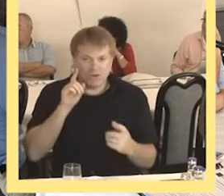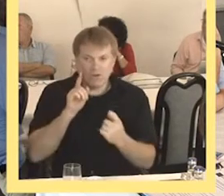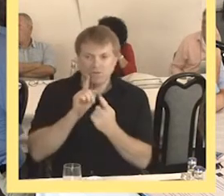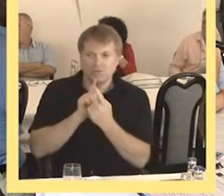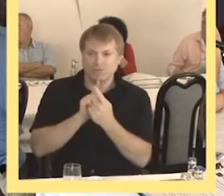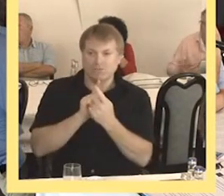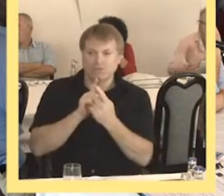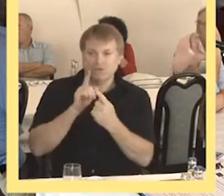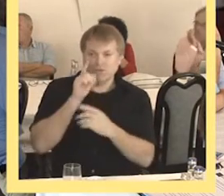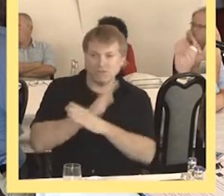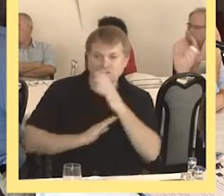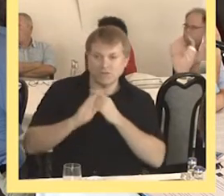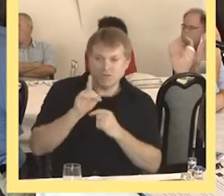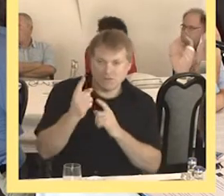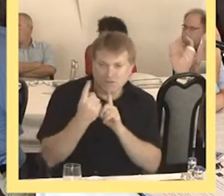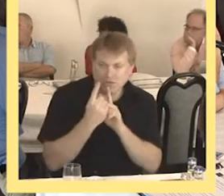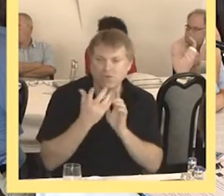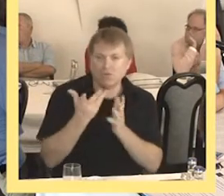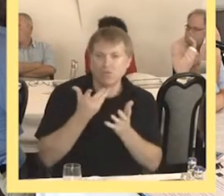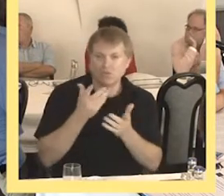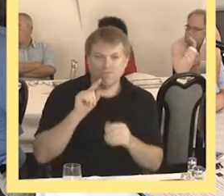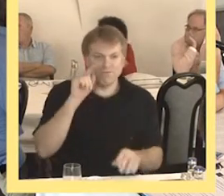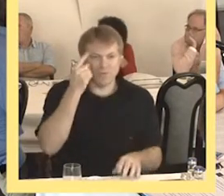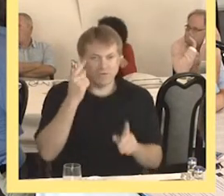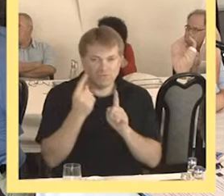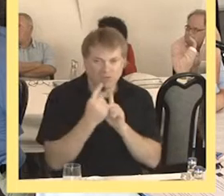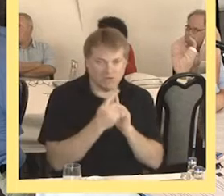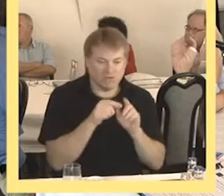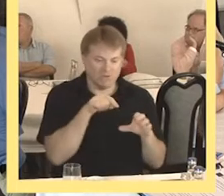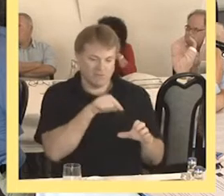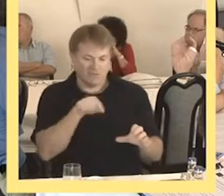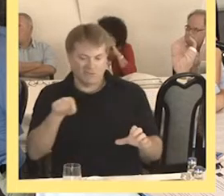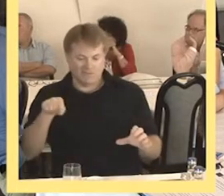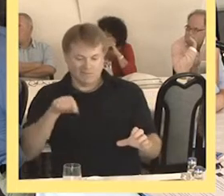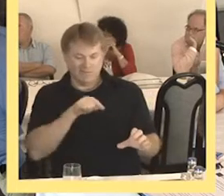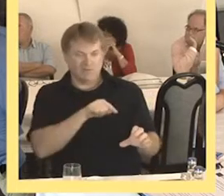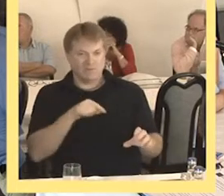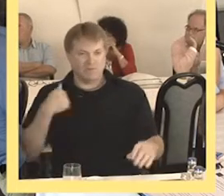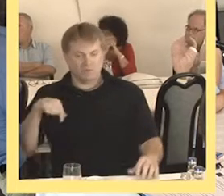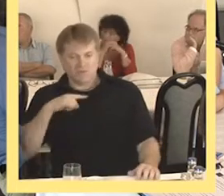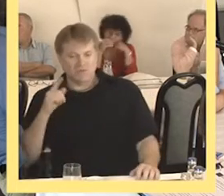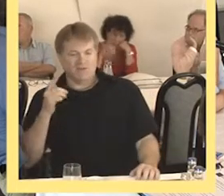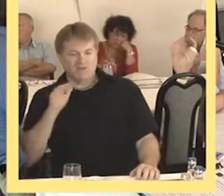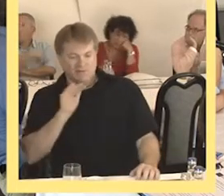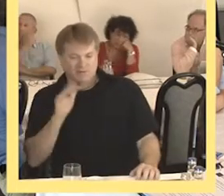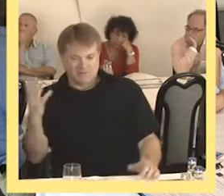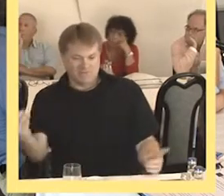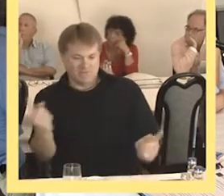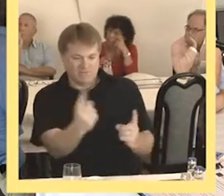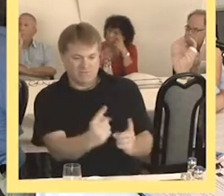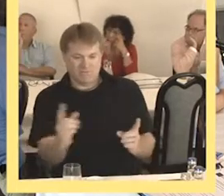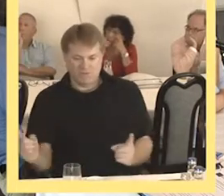And it was the first time that we tried to network with these and put them in the community